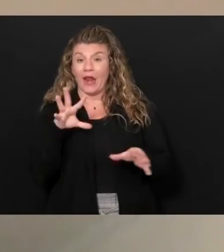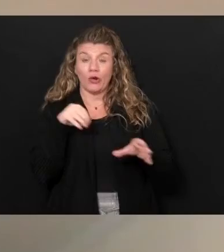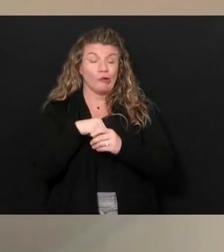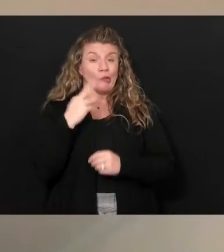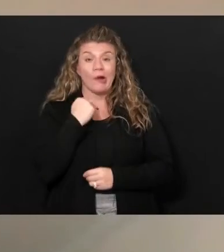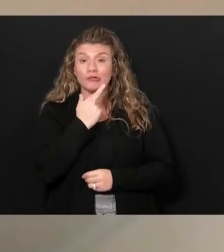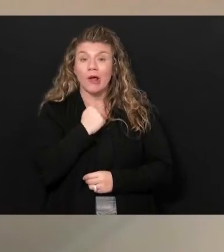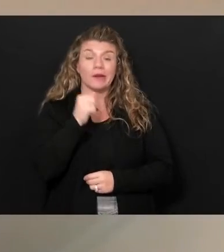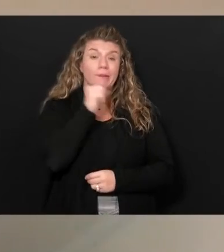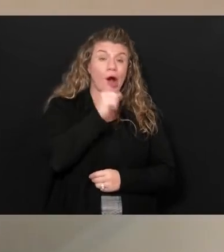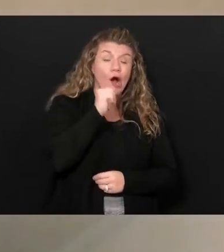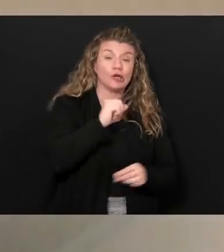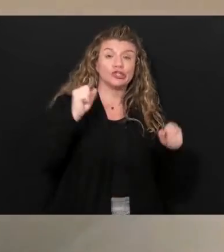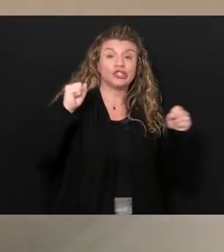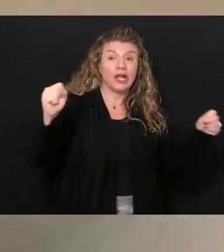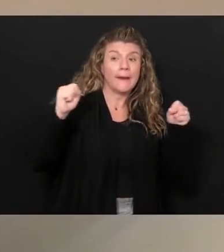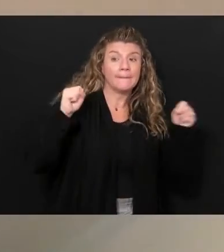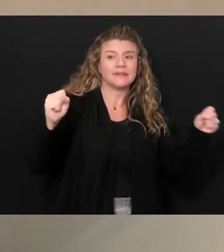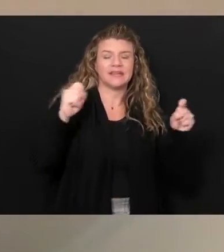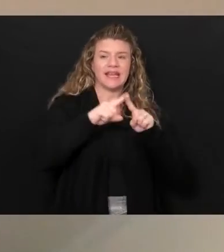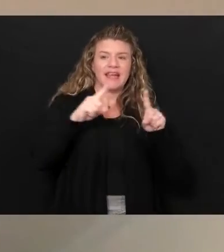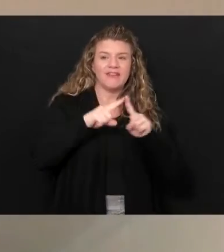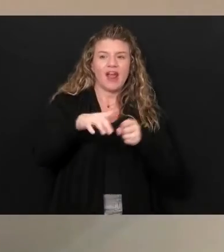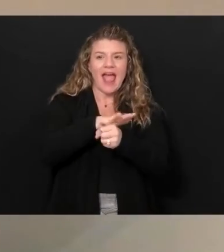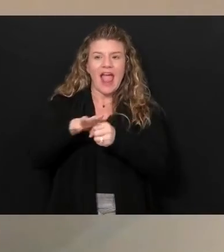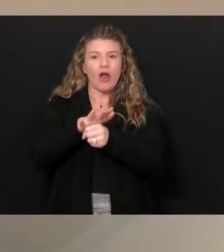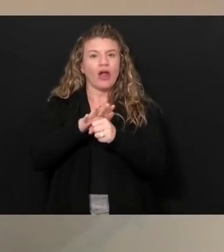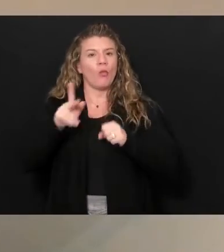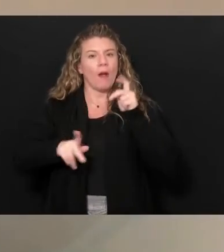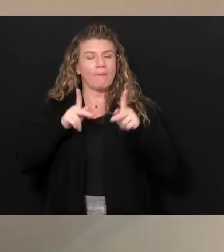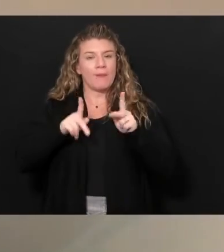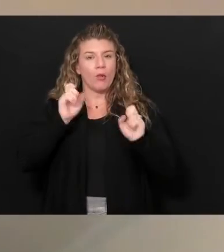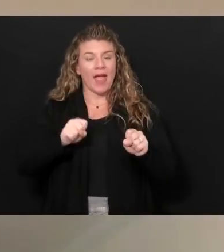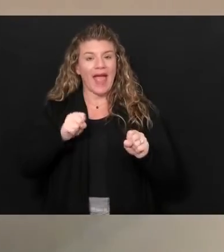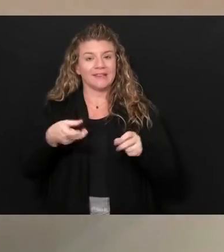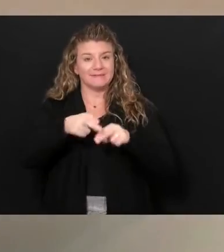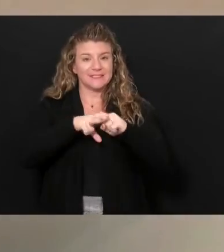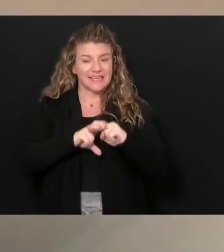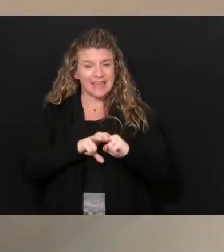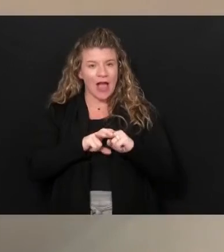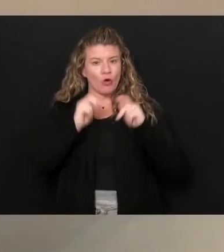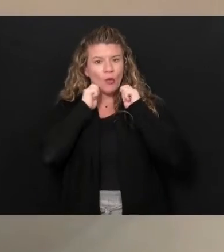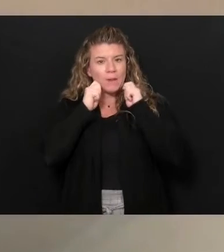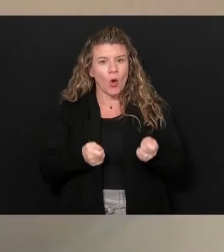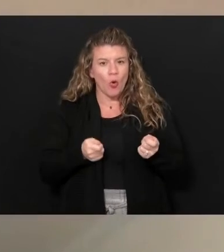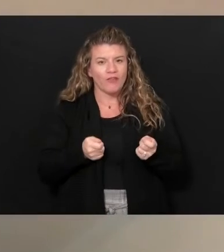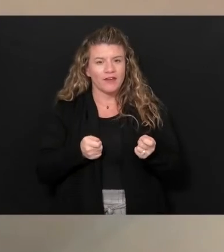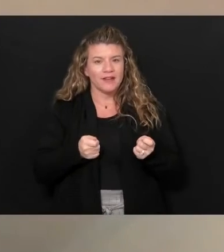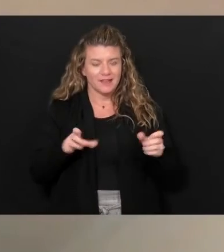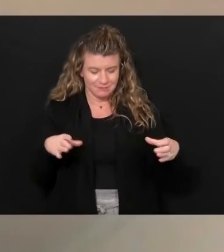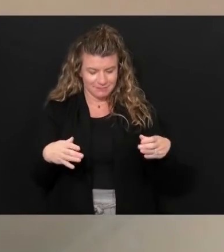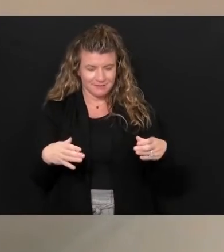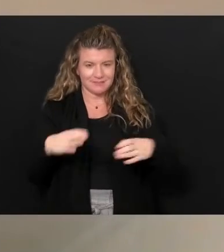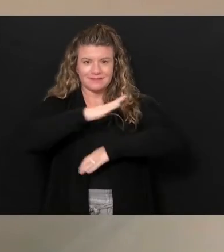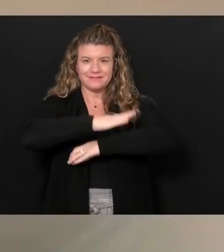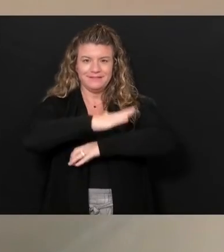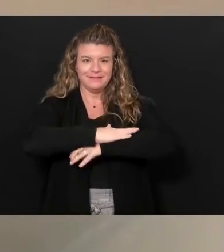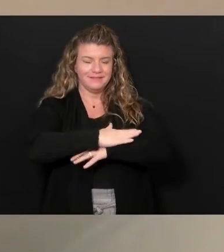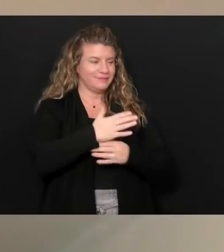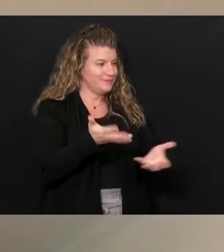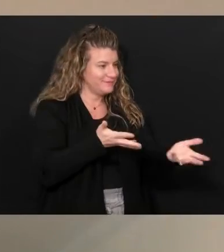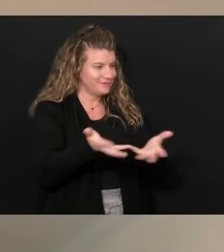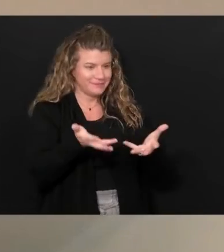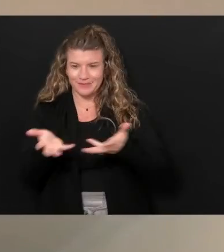bars and gyms and areas where people remove their masks when they're together indoors. And indoors seems to